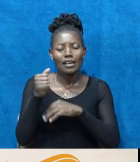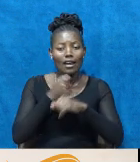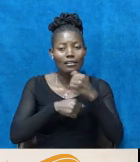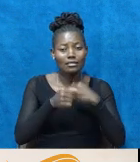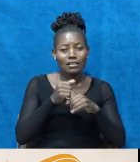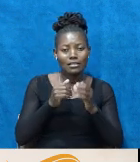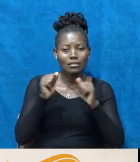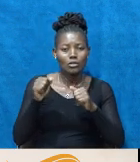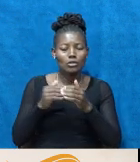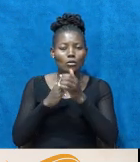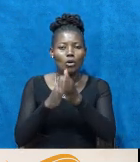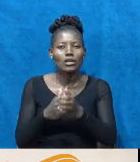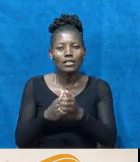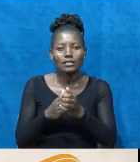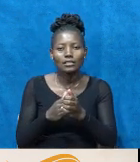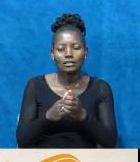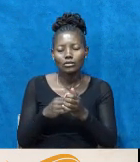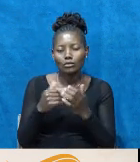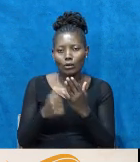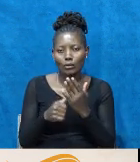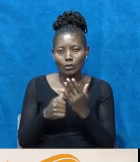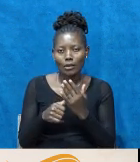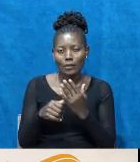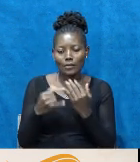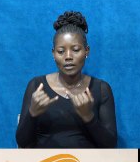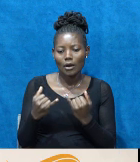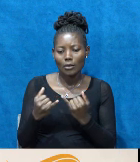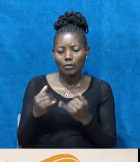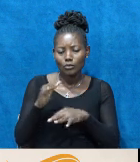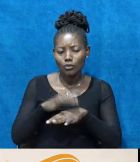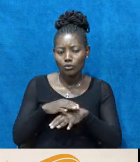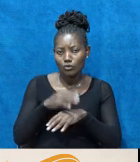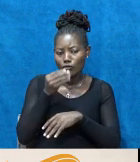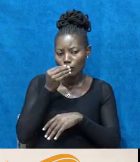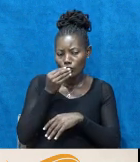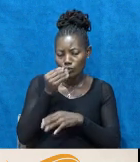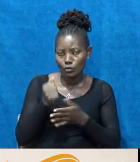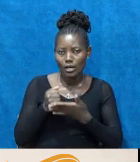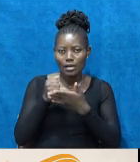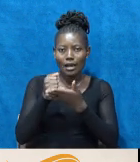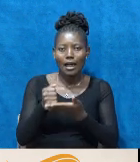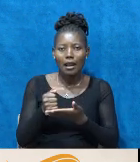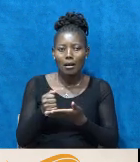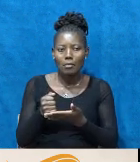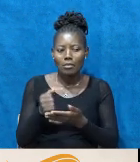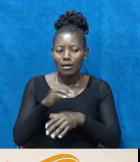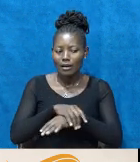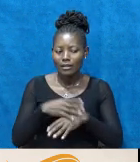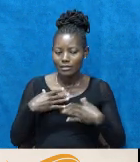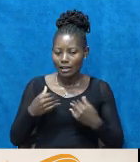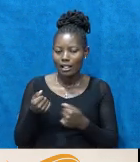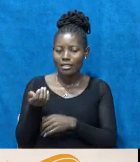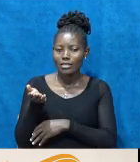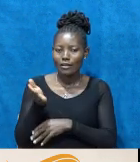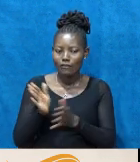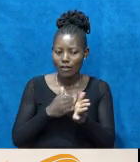in training or engaging in any type of exercise, it could lead to unintentional weight gain. So with that, then good nutrition